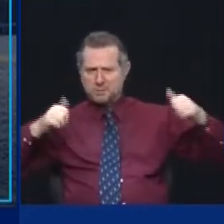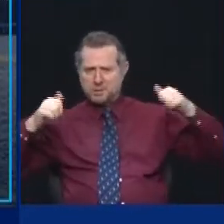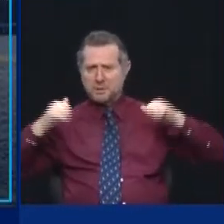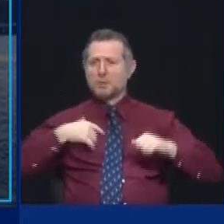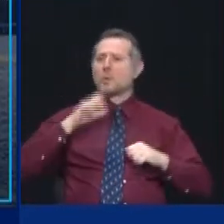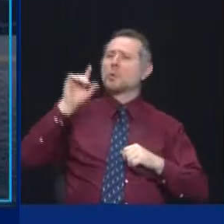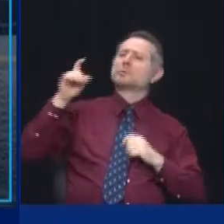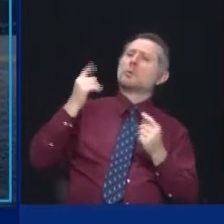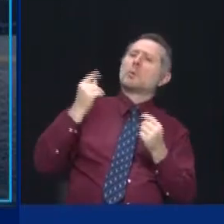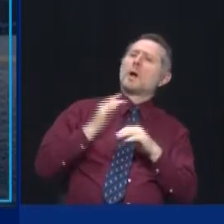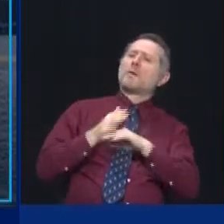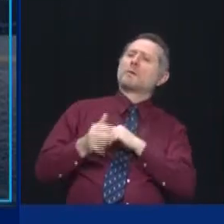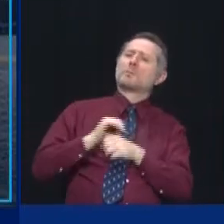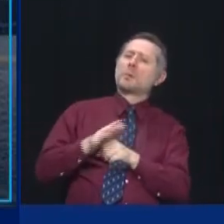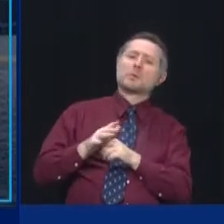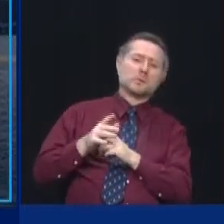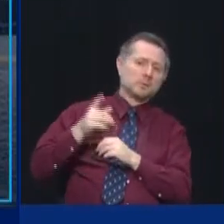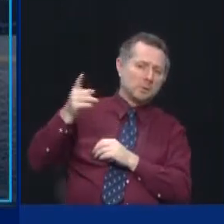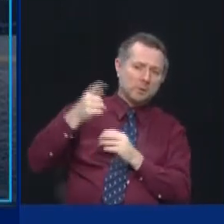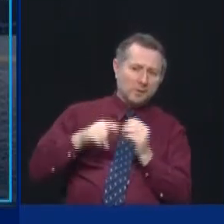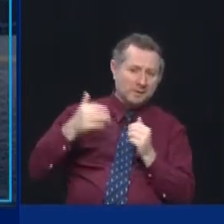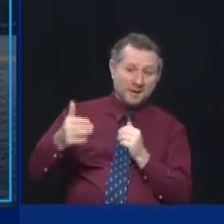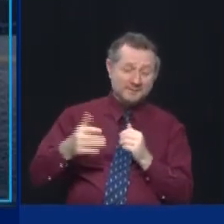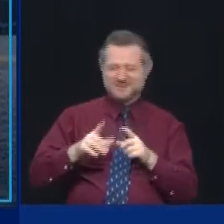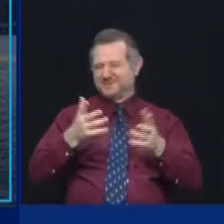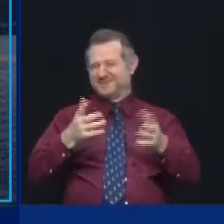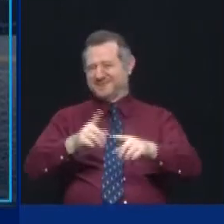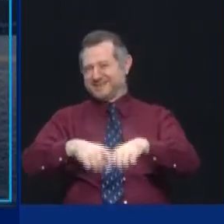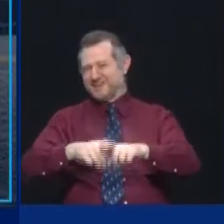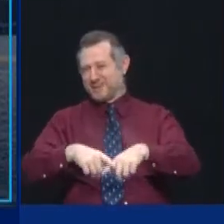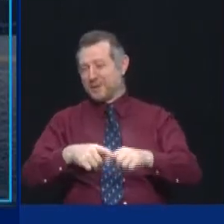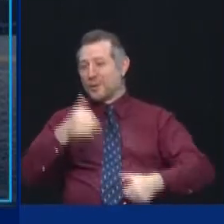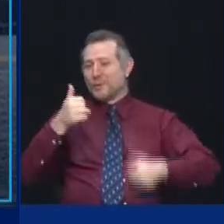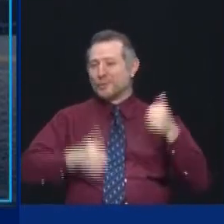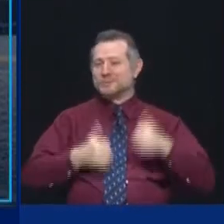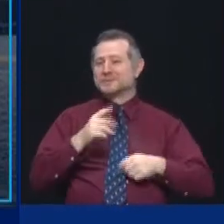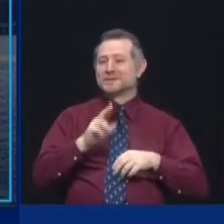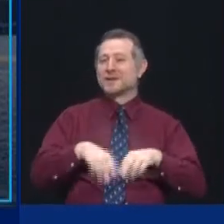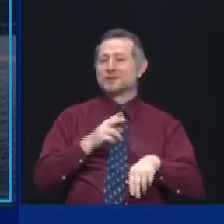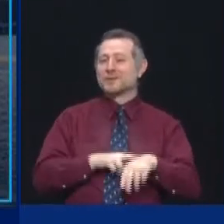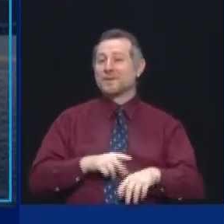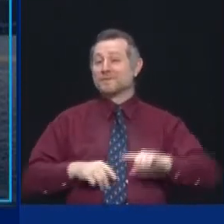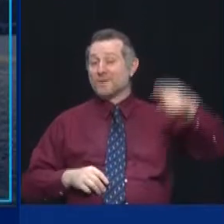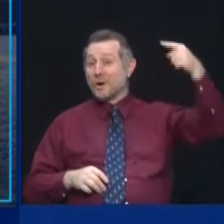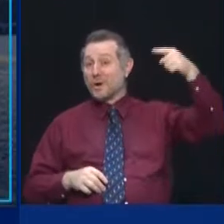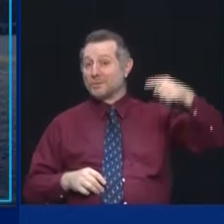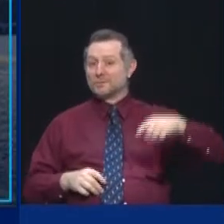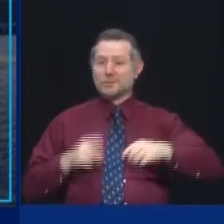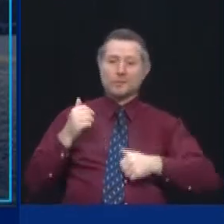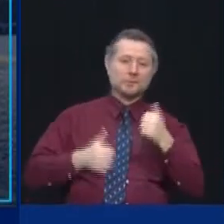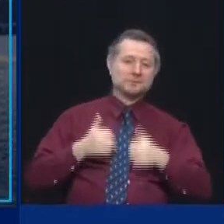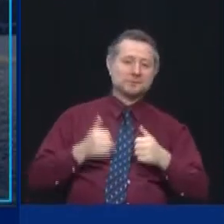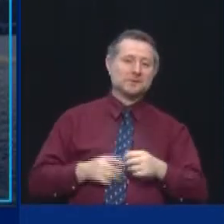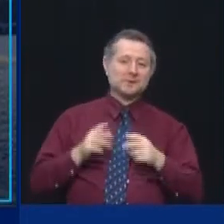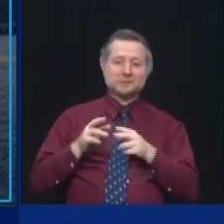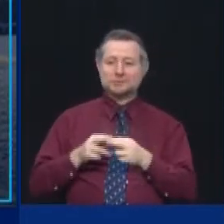And all at the same time, this construction of this facility is going on and being